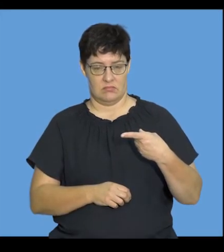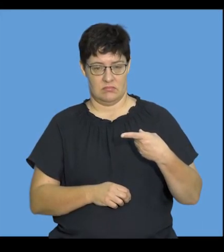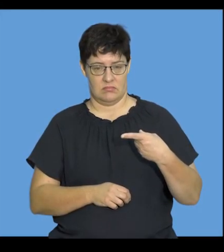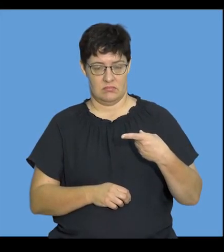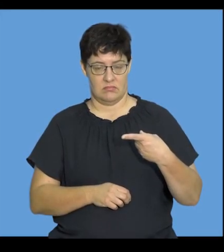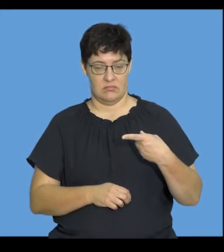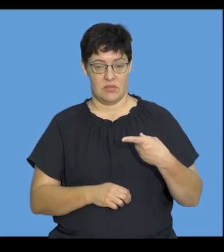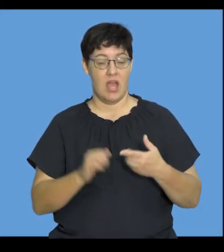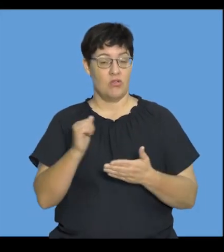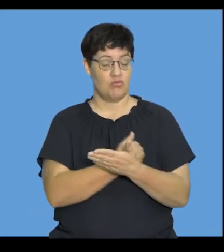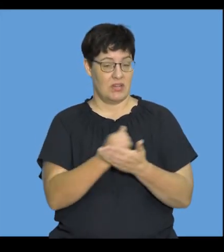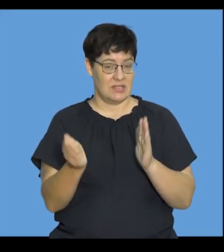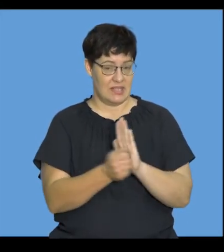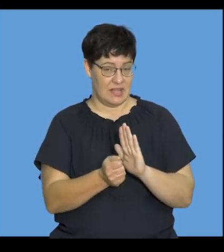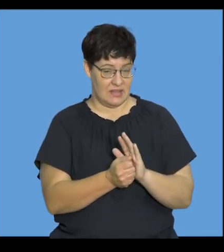credit sales.